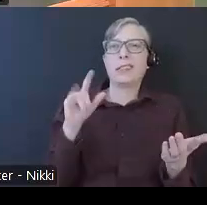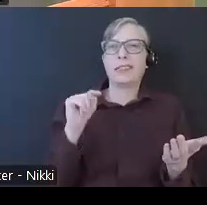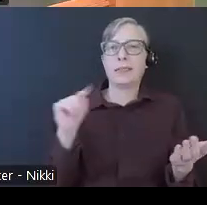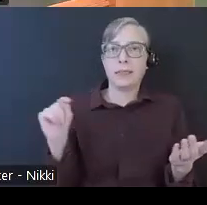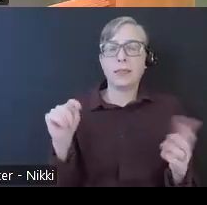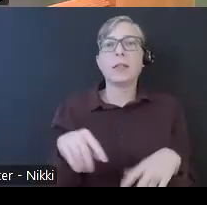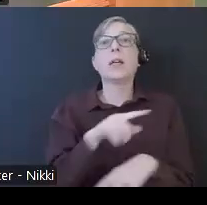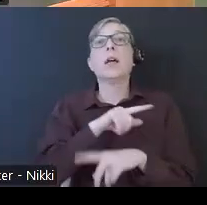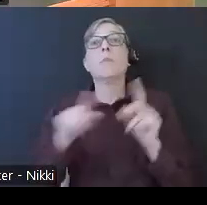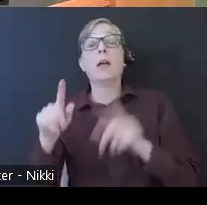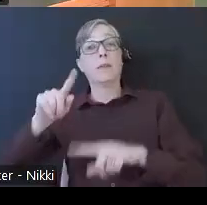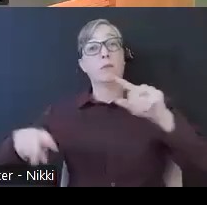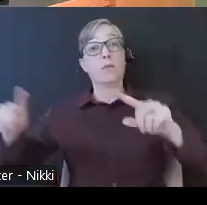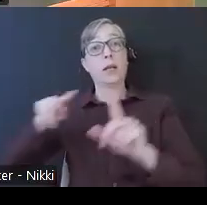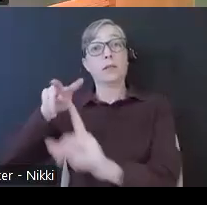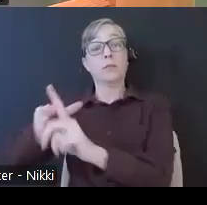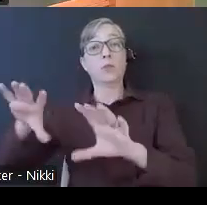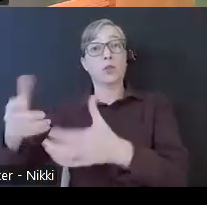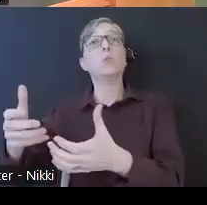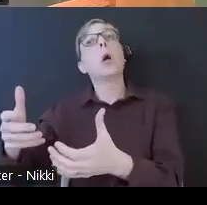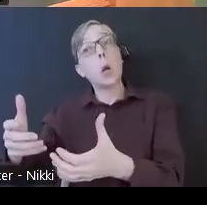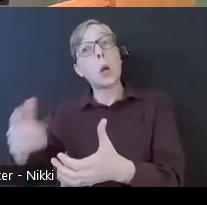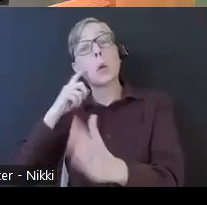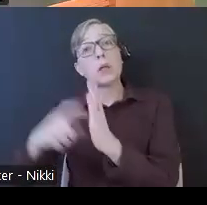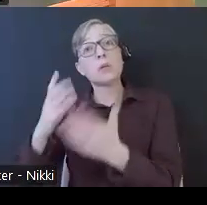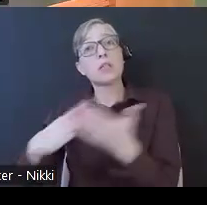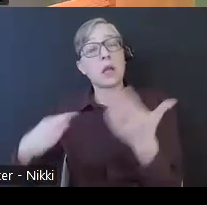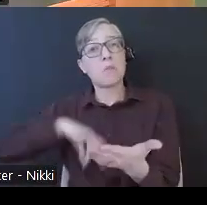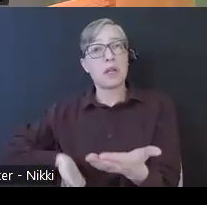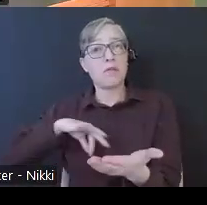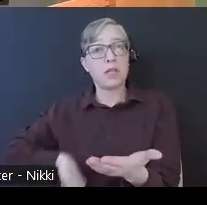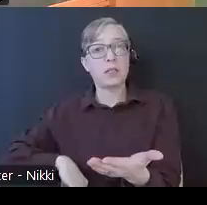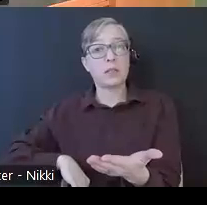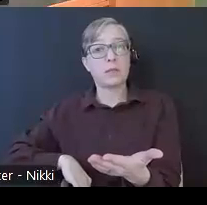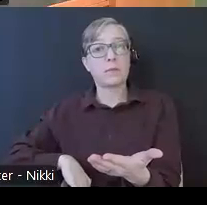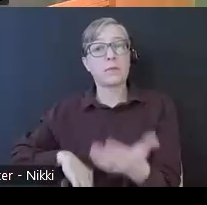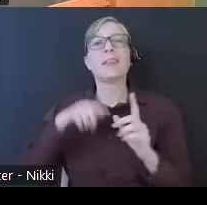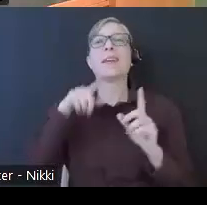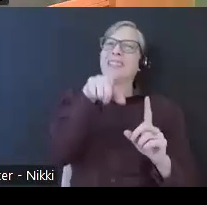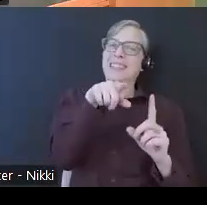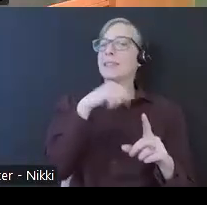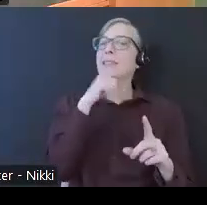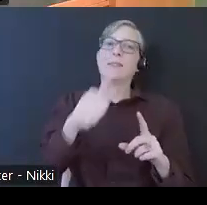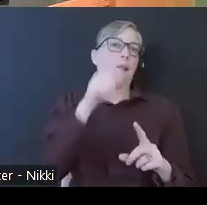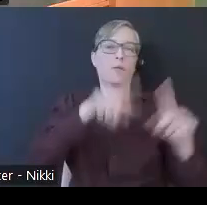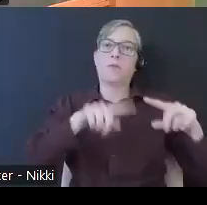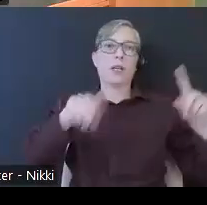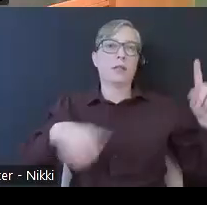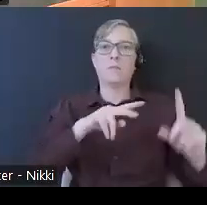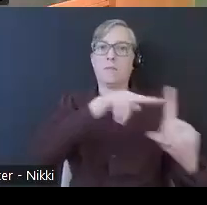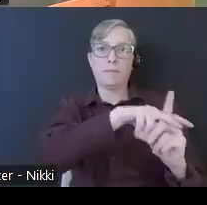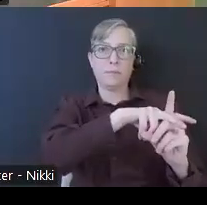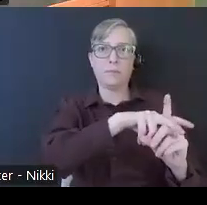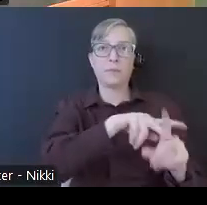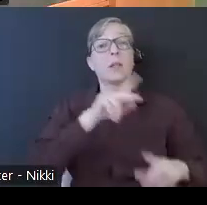randomized, we could see some potential benefits, but this is a non-randomized cohort where the people who are top 10% can't really